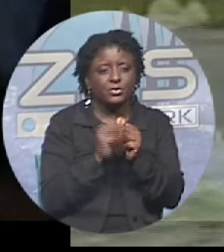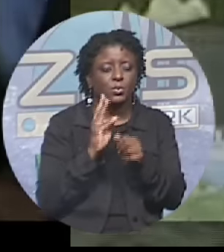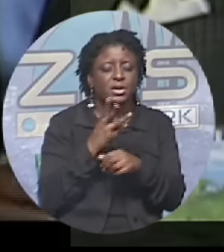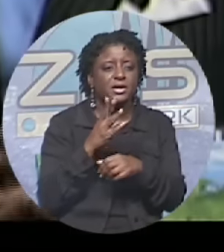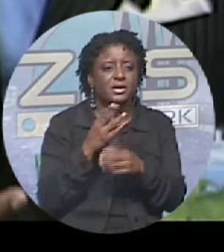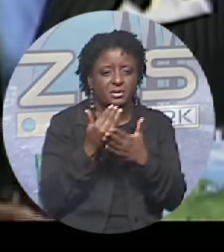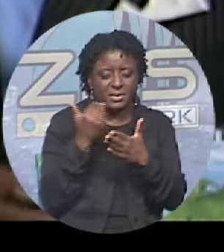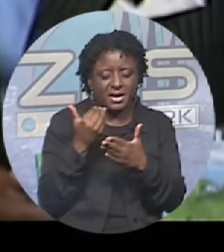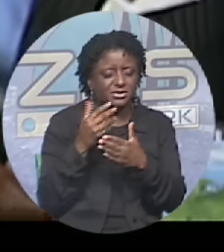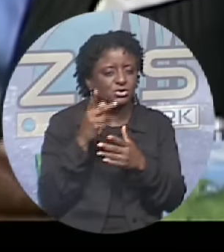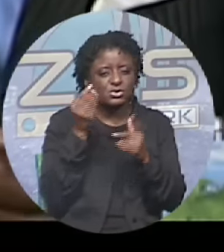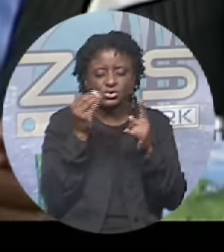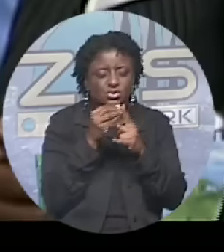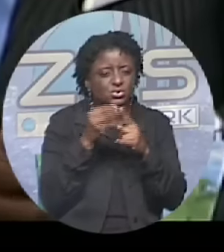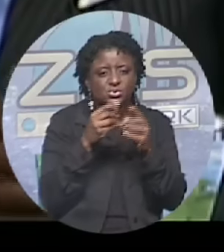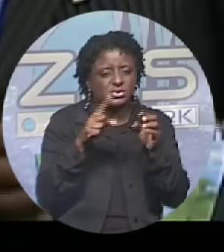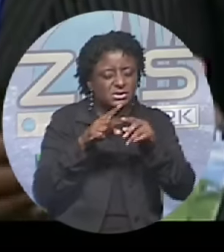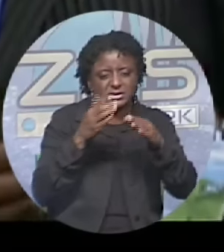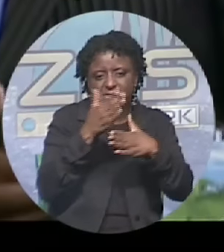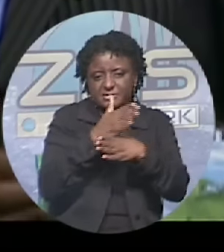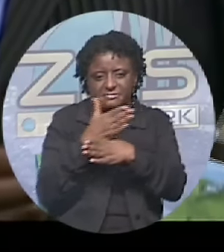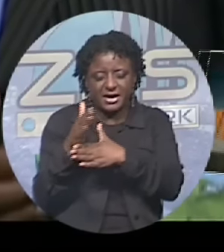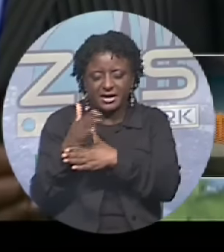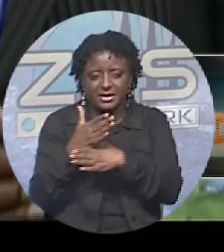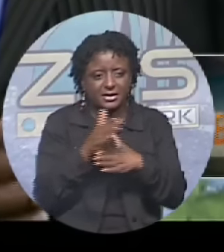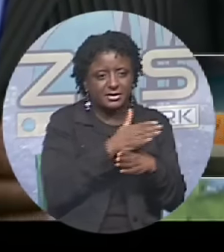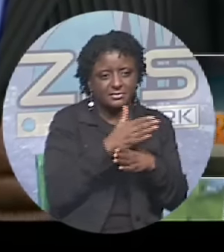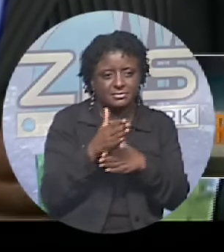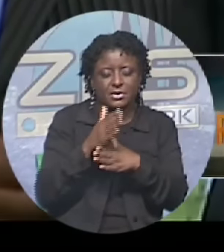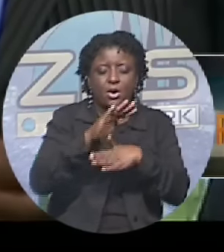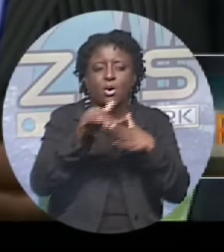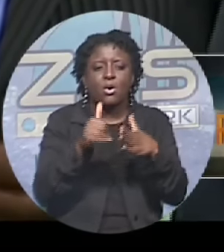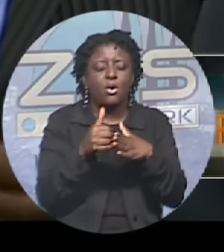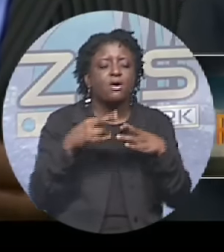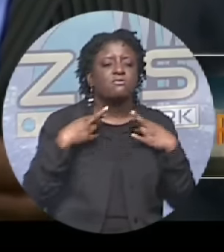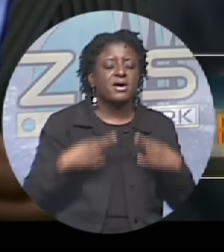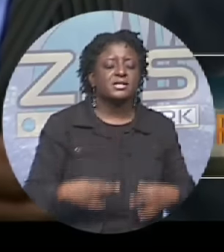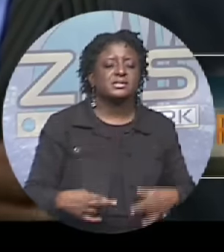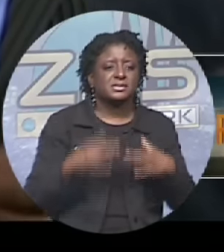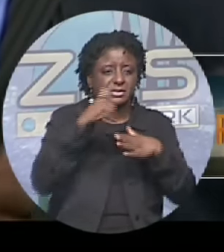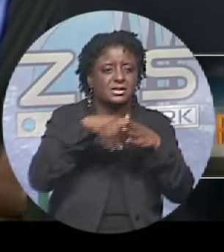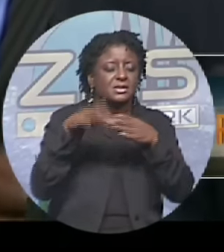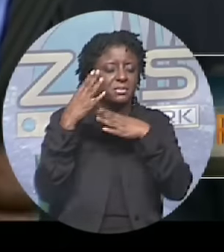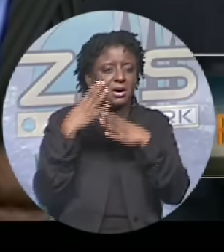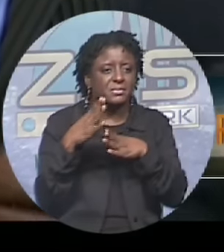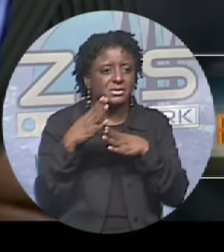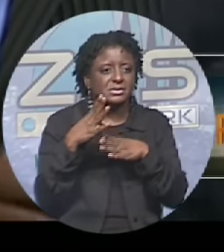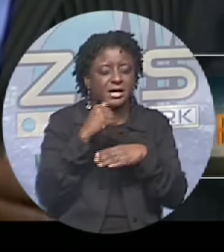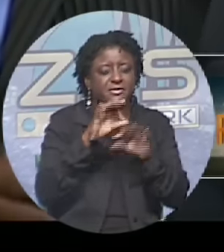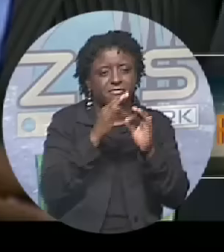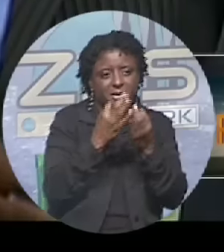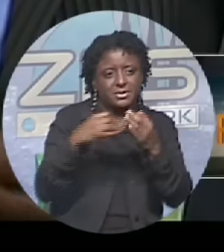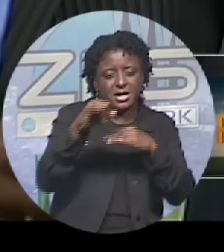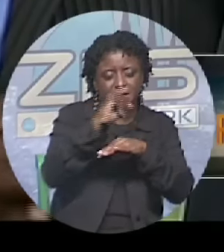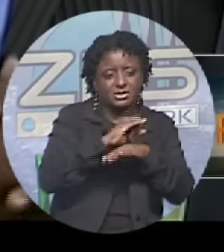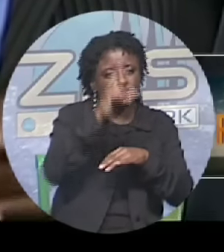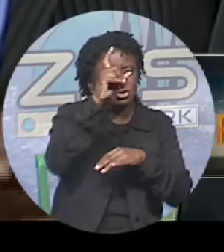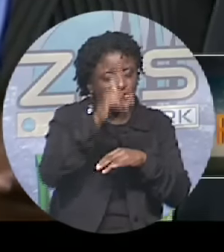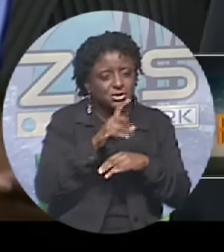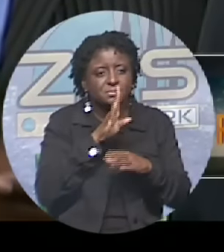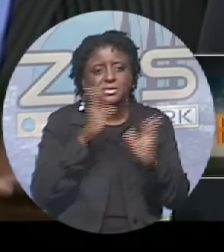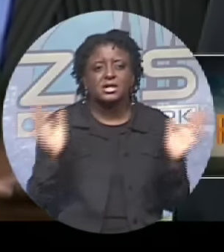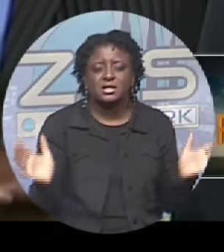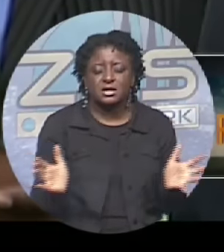All residents throughout the Bahamas, and in particular the Family Islands, should be encouraged to ensure